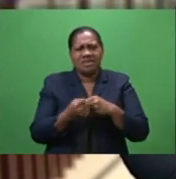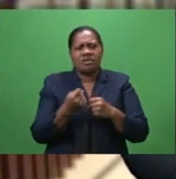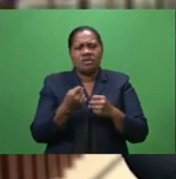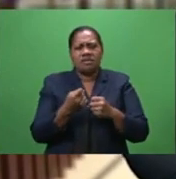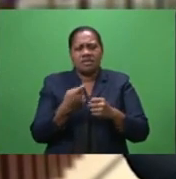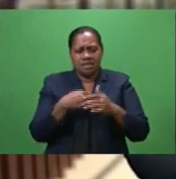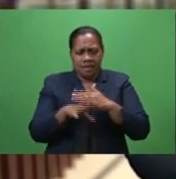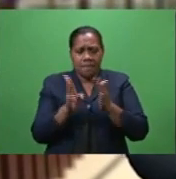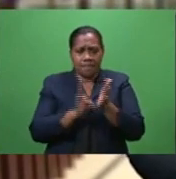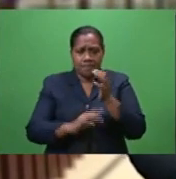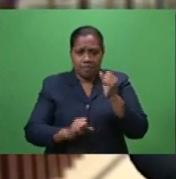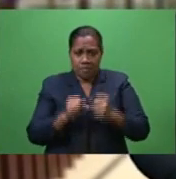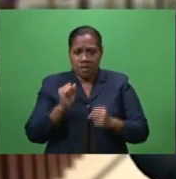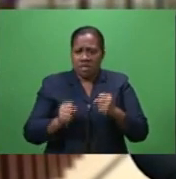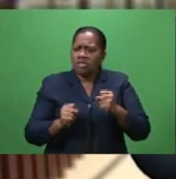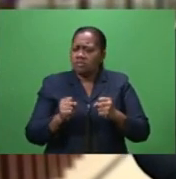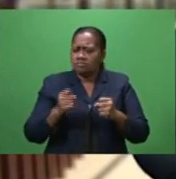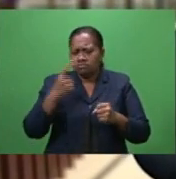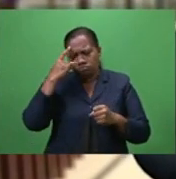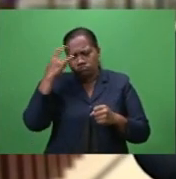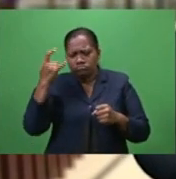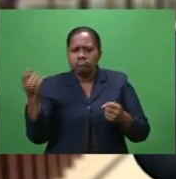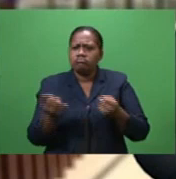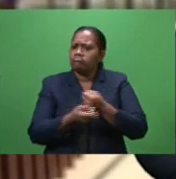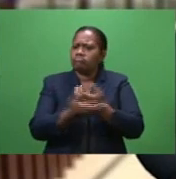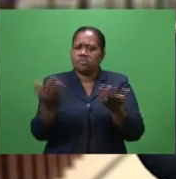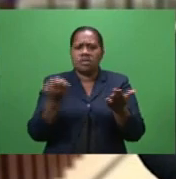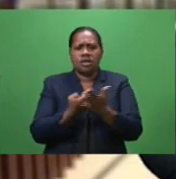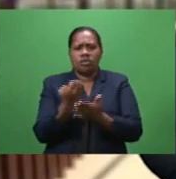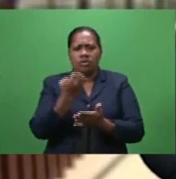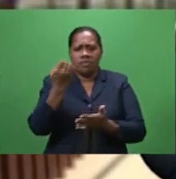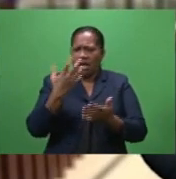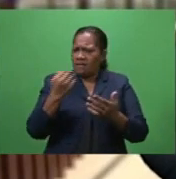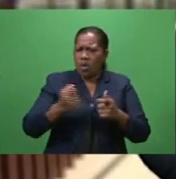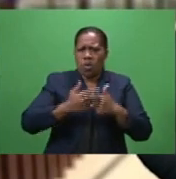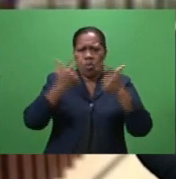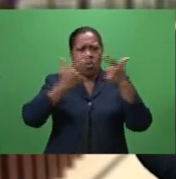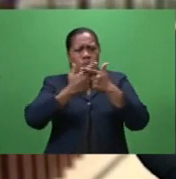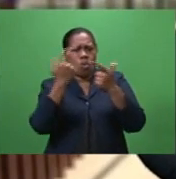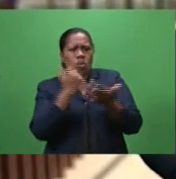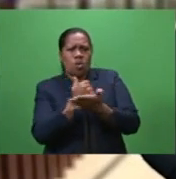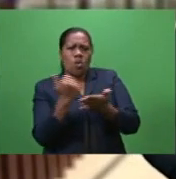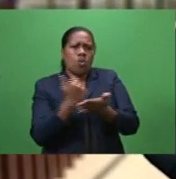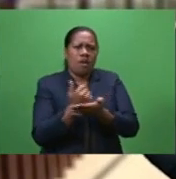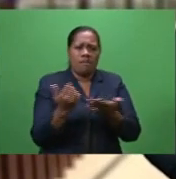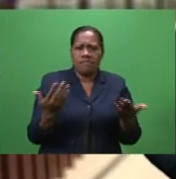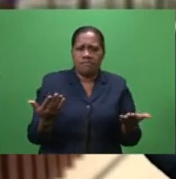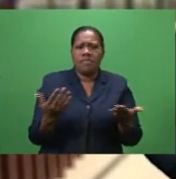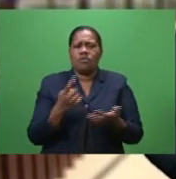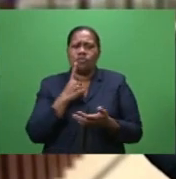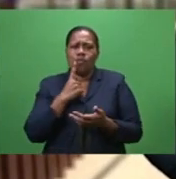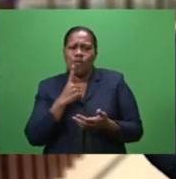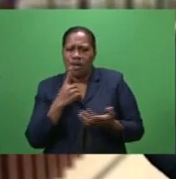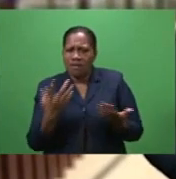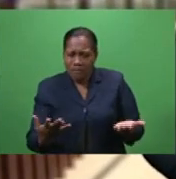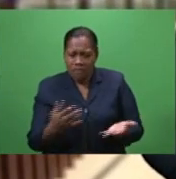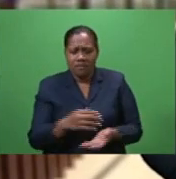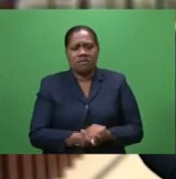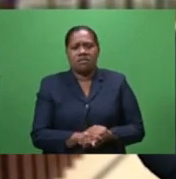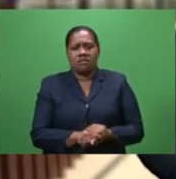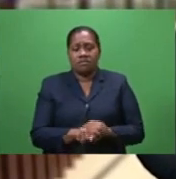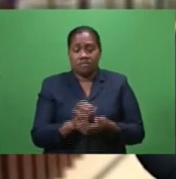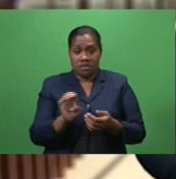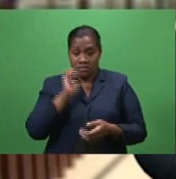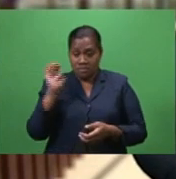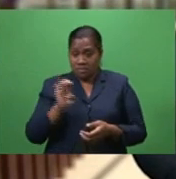a widening hit to the economy, despite a large number of orders for big-ticket items. Meanwhile, the euro held firm